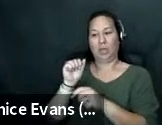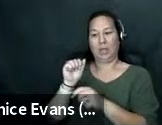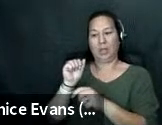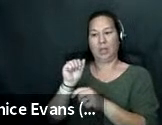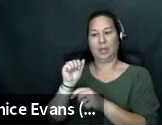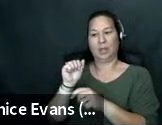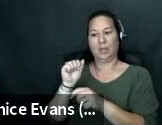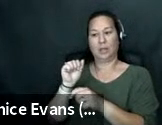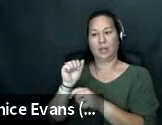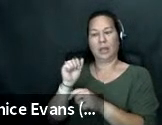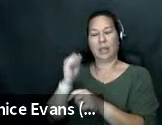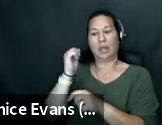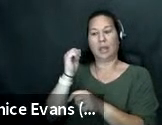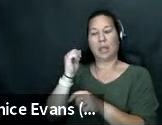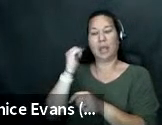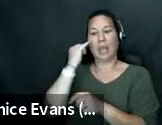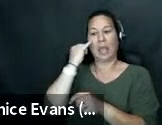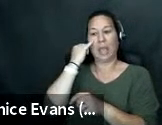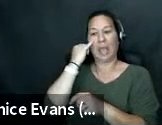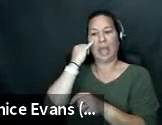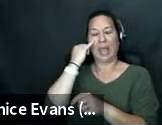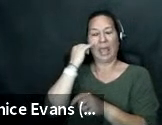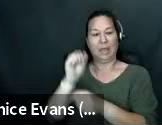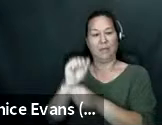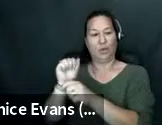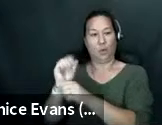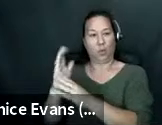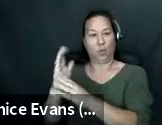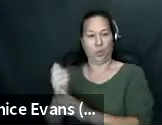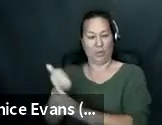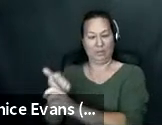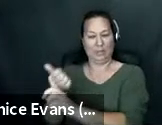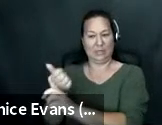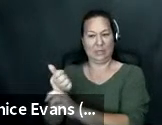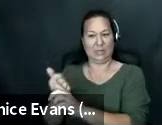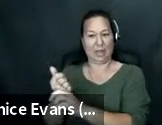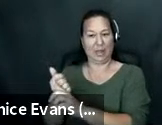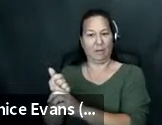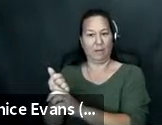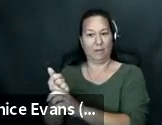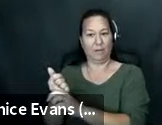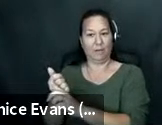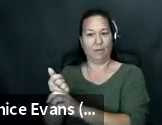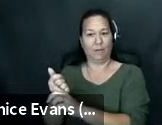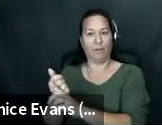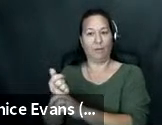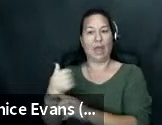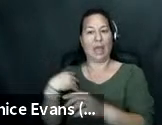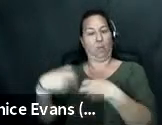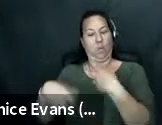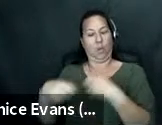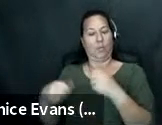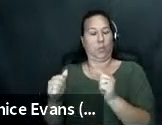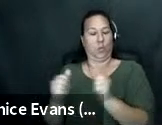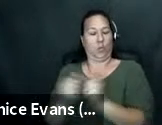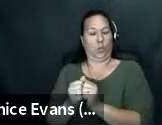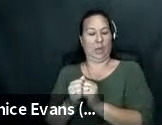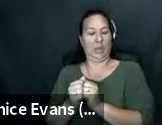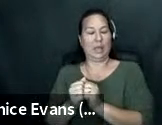Next slide, please. There are additional key requirements in the updated Osha